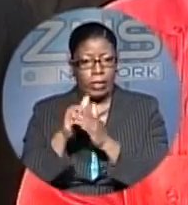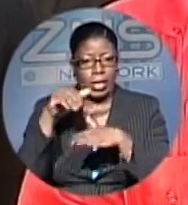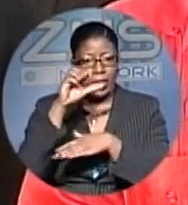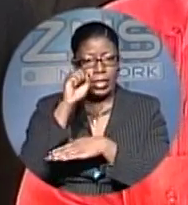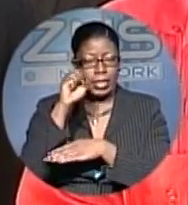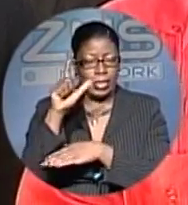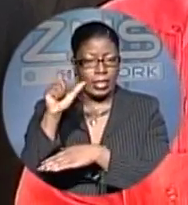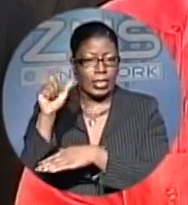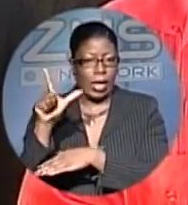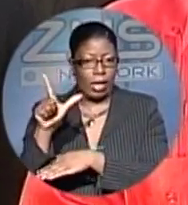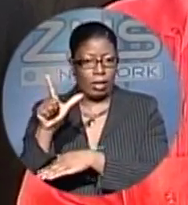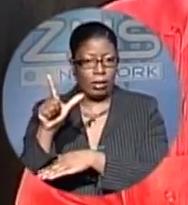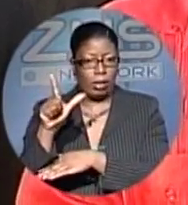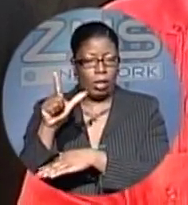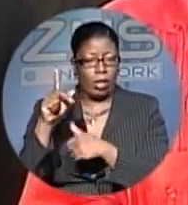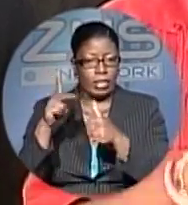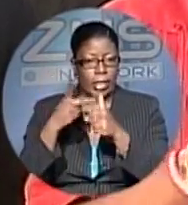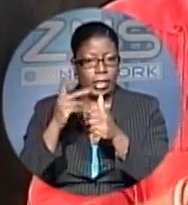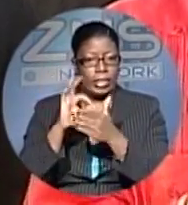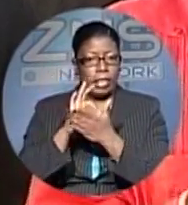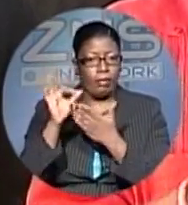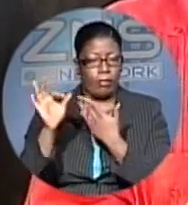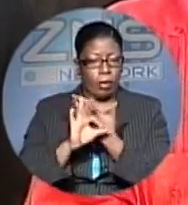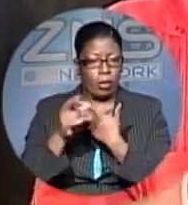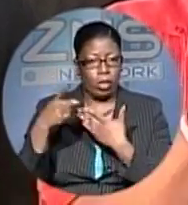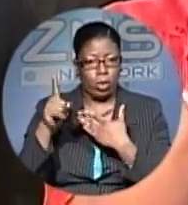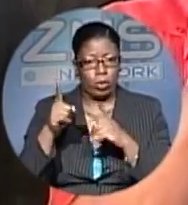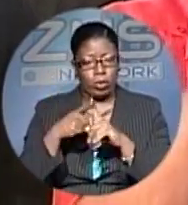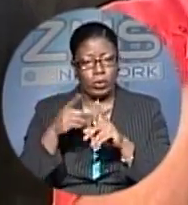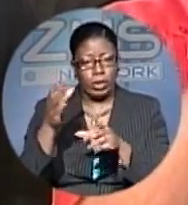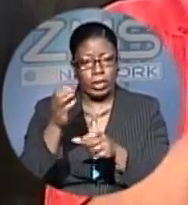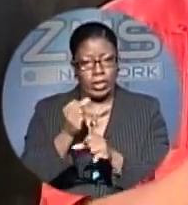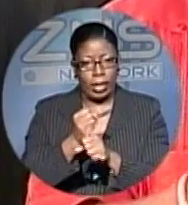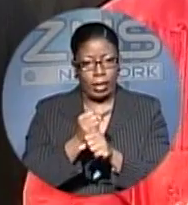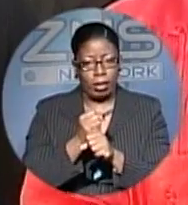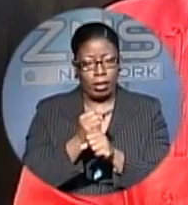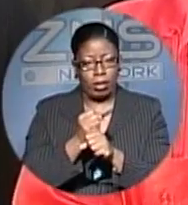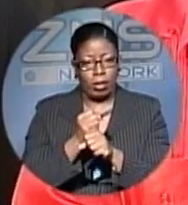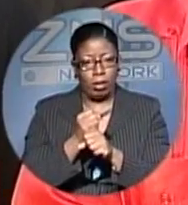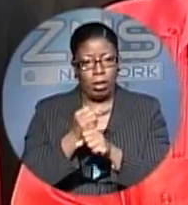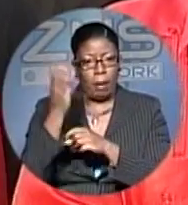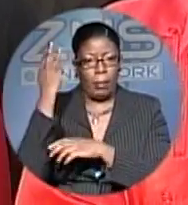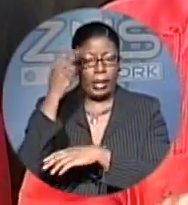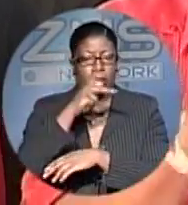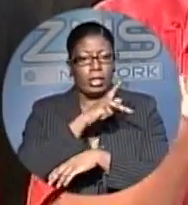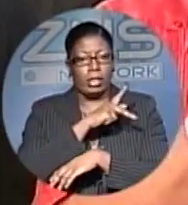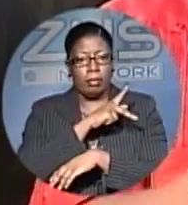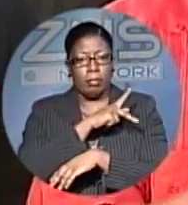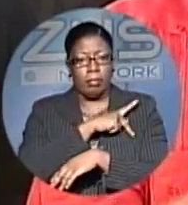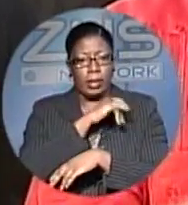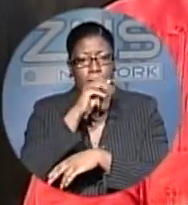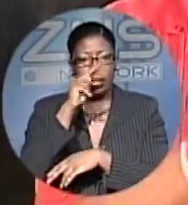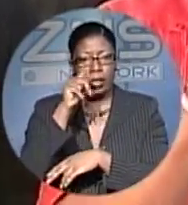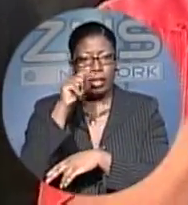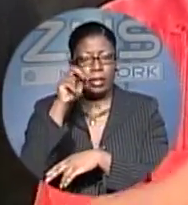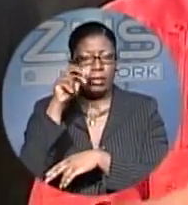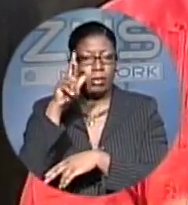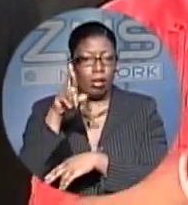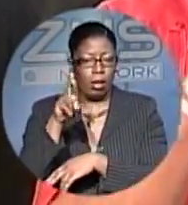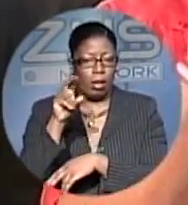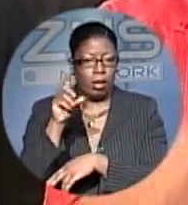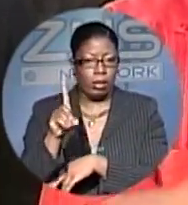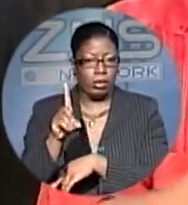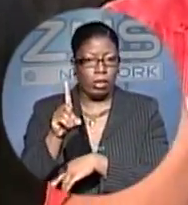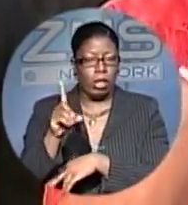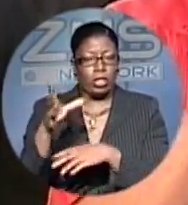on Thursday, the 2nd of February, when we will go and take Mr. Michael Pintard on the first leg of our effort